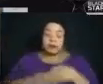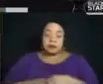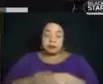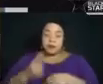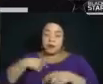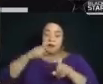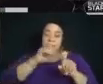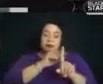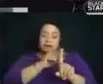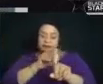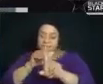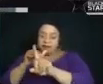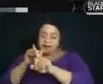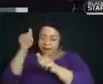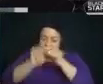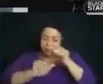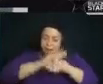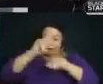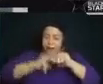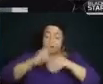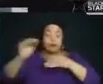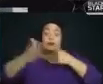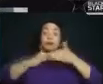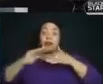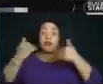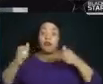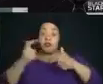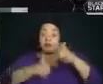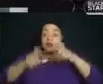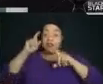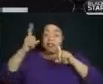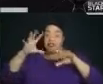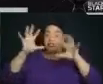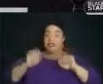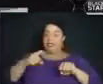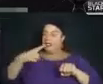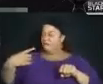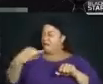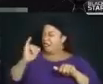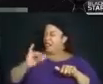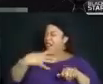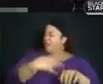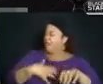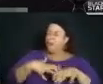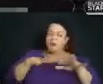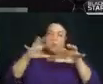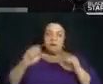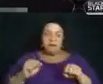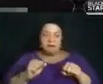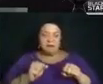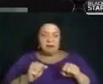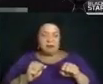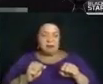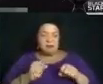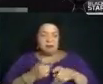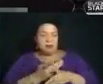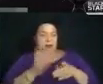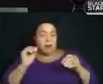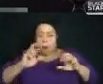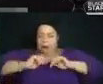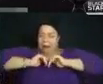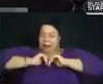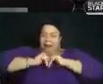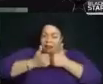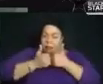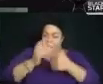domestic product is or how powerful her military is, every nation is under divine